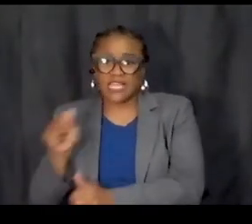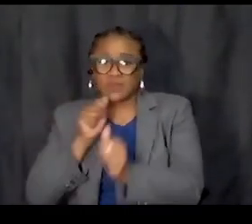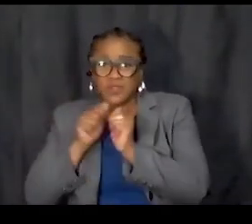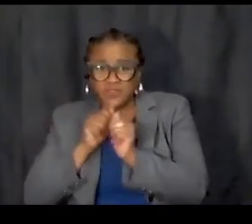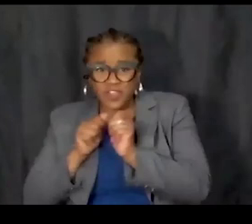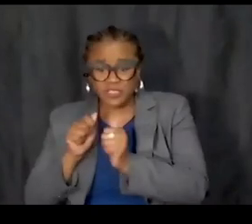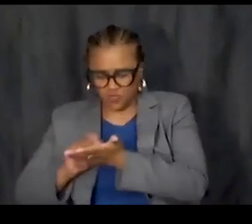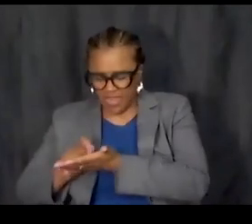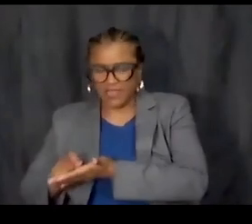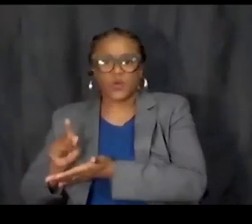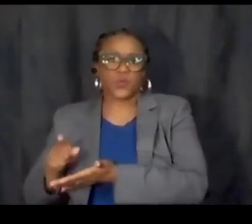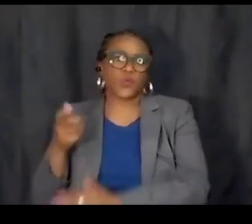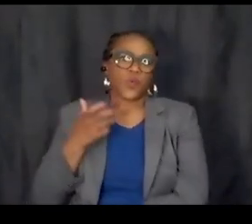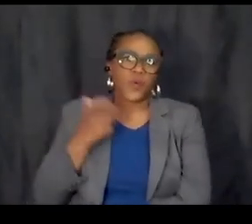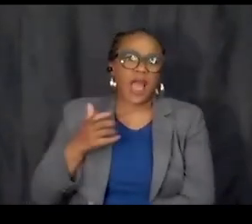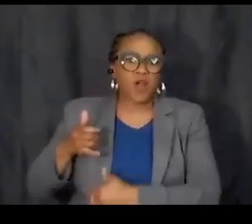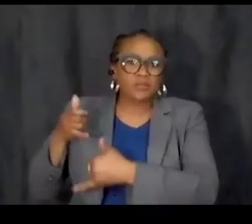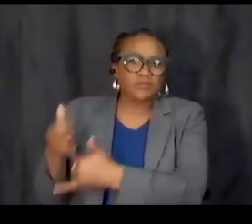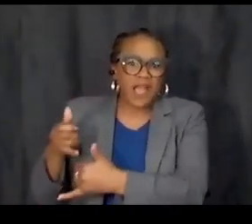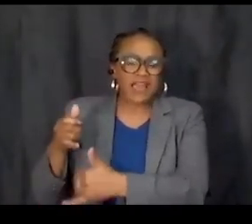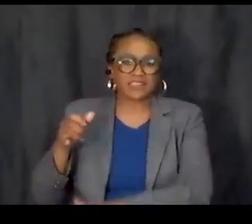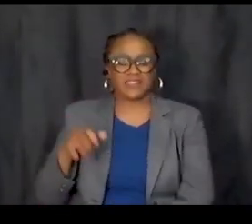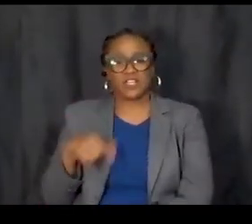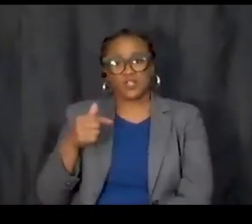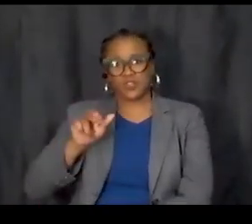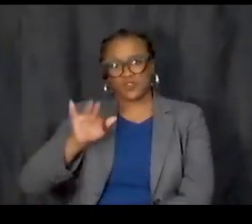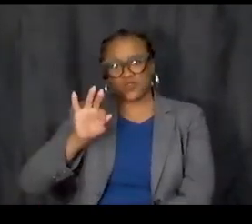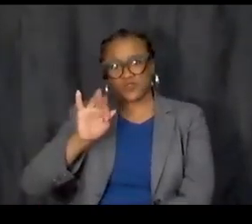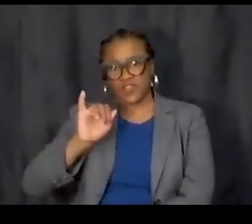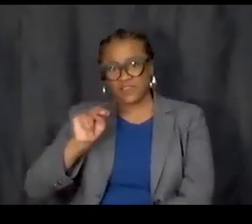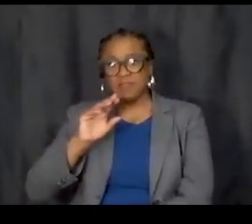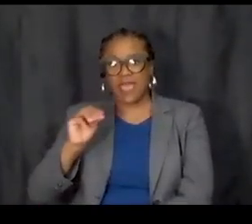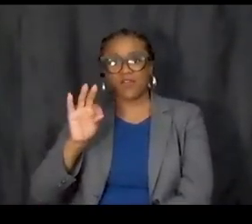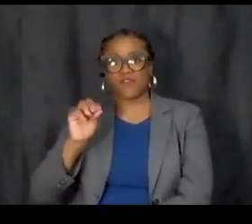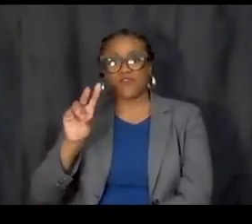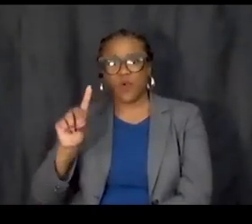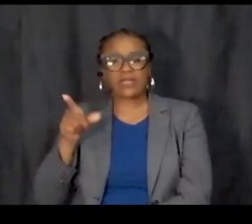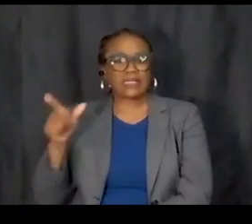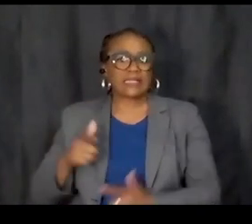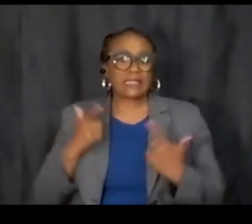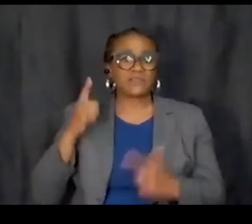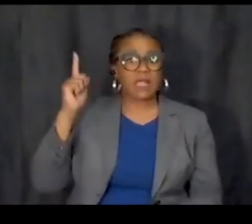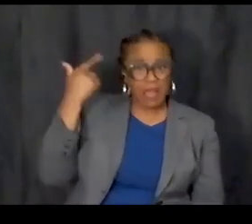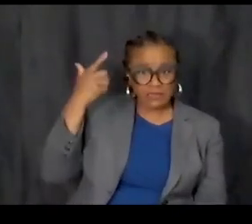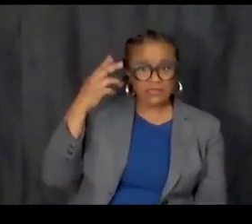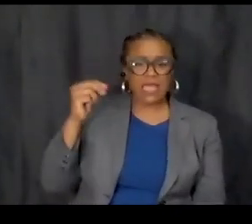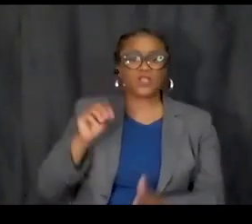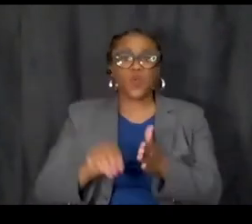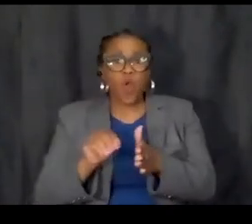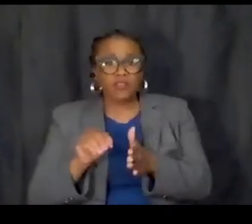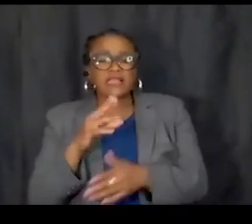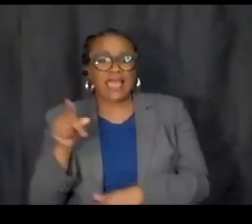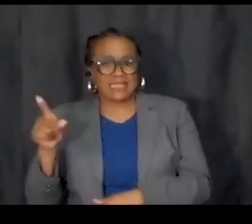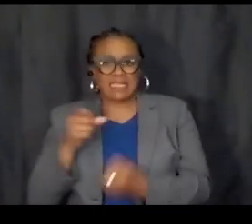for the Griffin Poetry Prize and the Forward Prize. He divides his time between London and New Orleans and is an advocate for